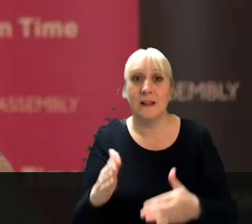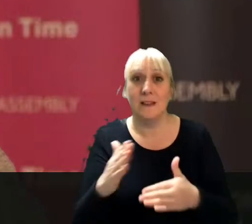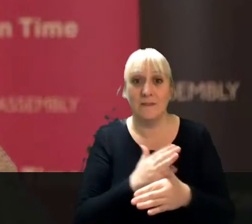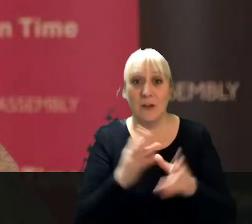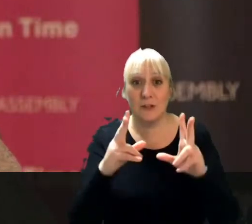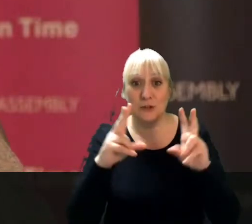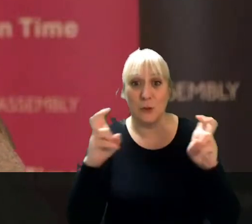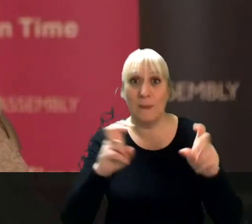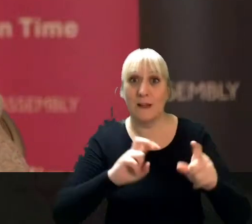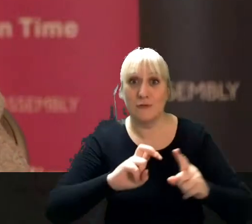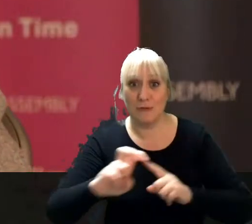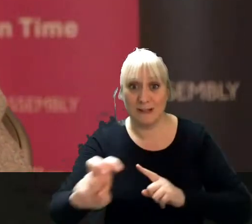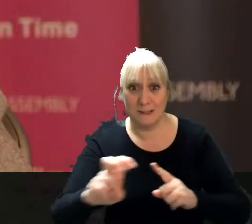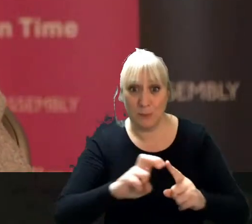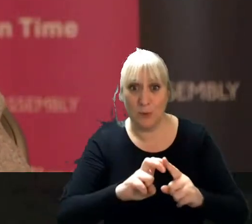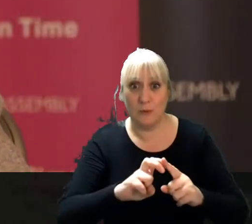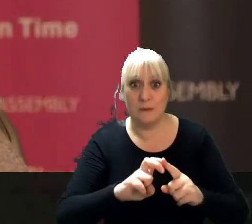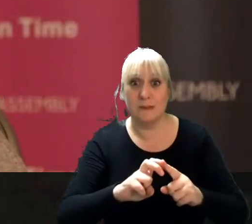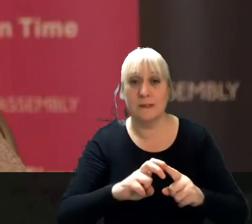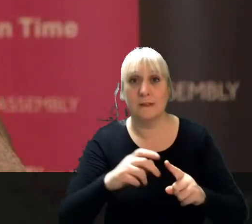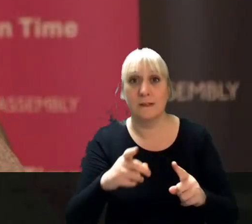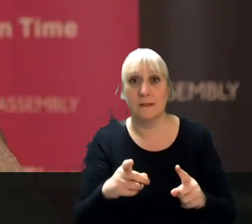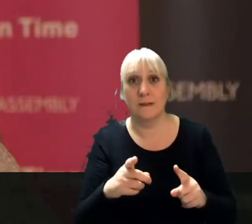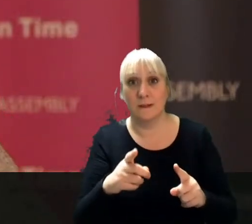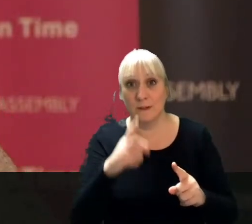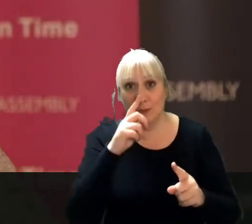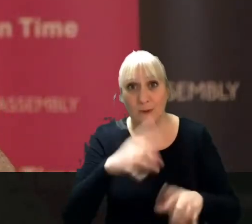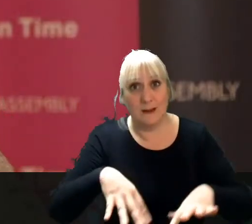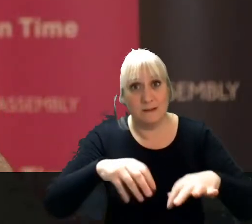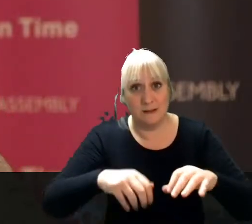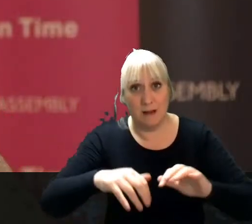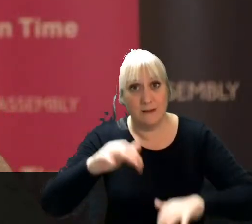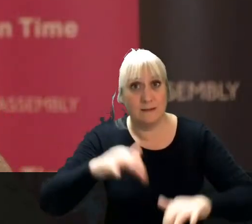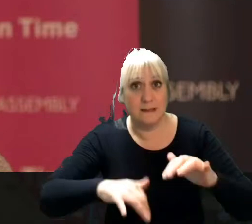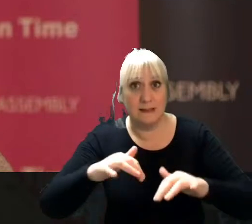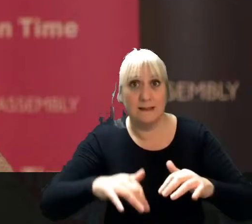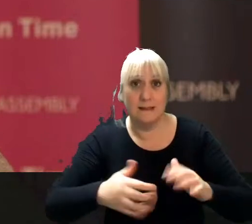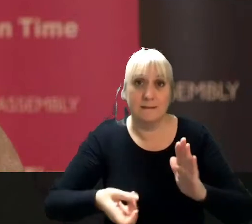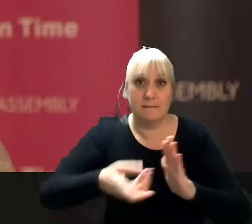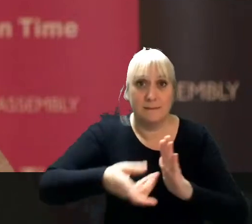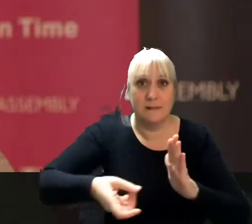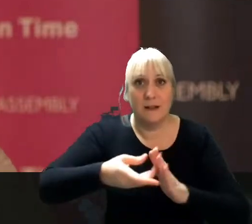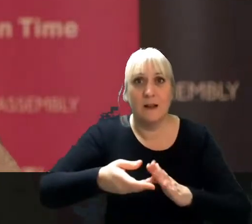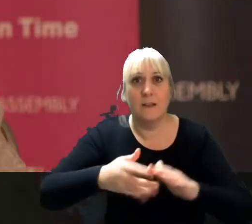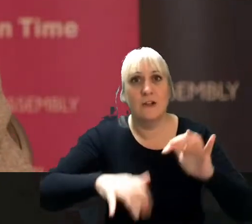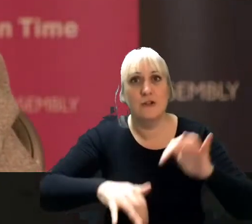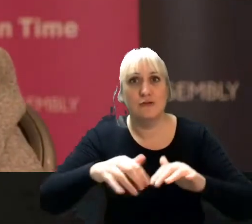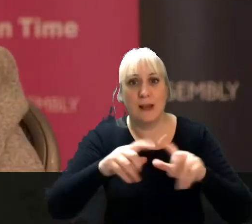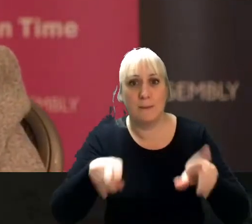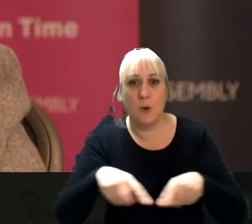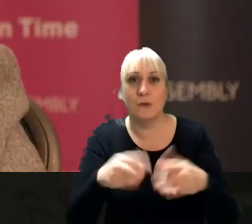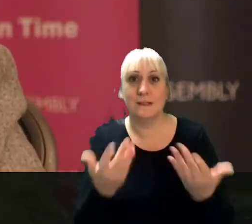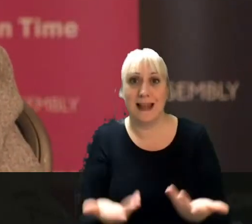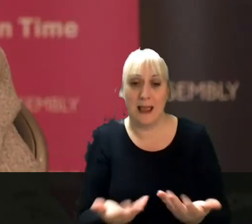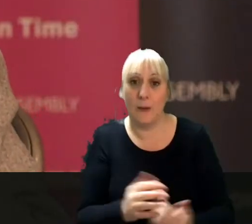said, so you can start adding your questions on this topic into the chat box now. Can I